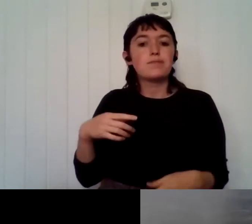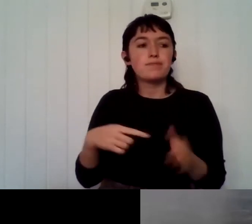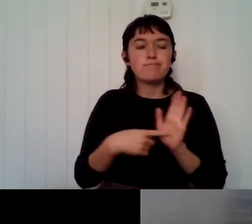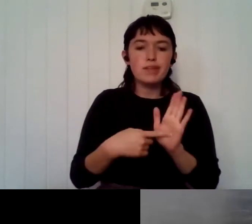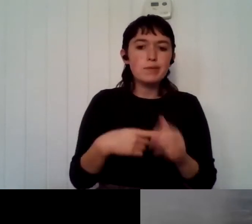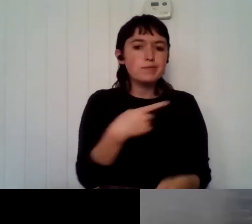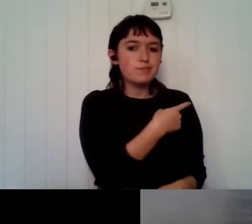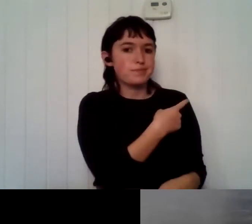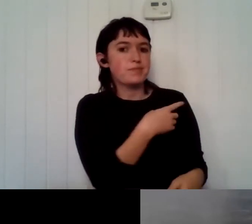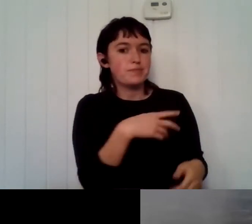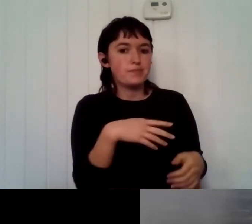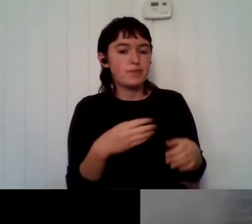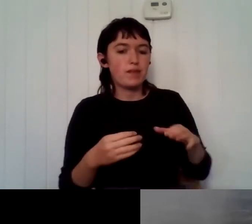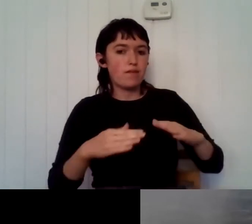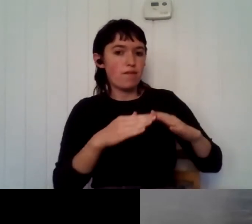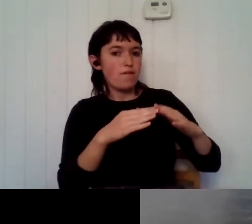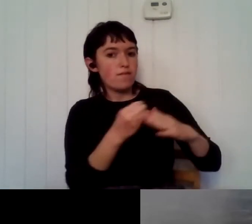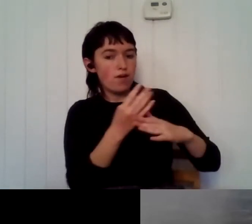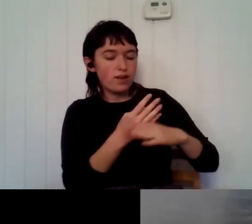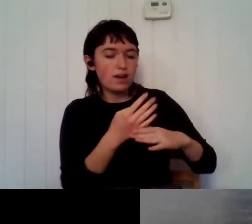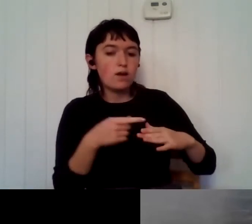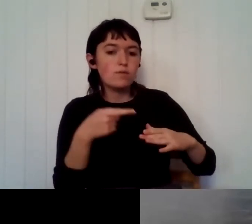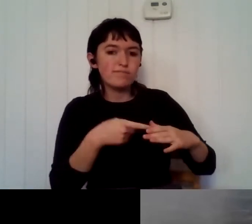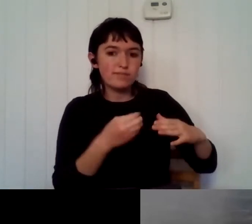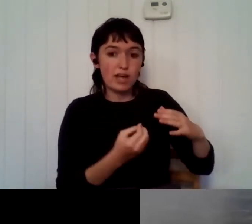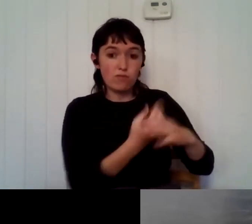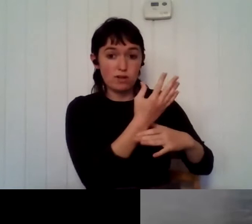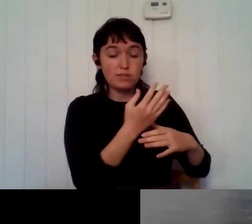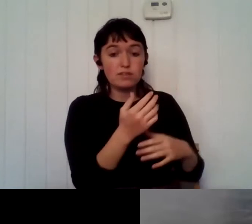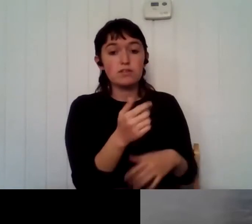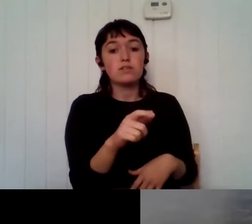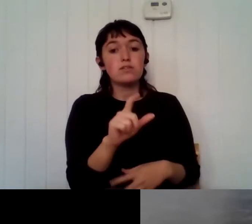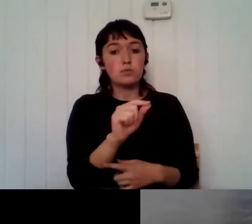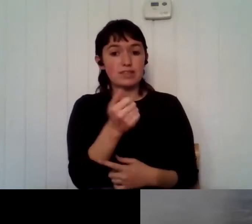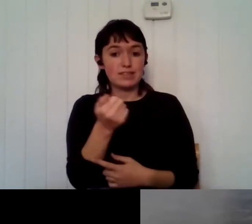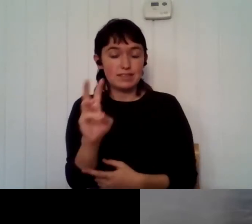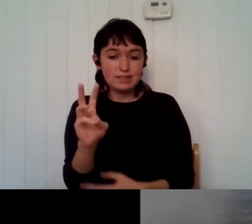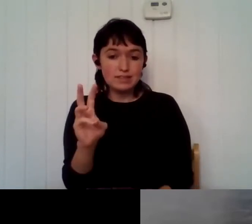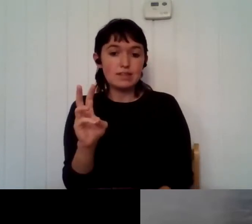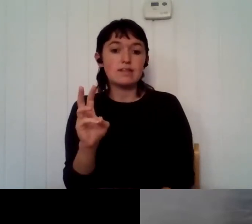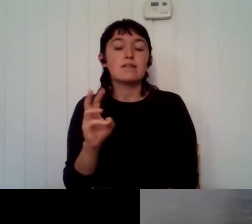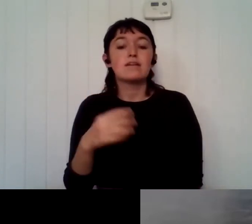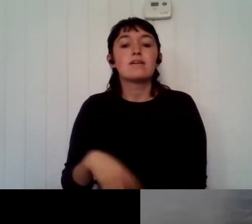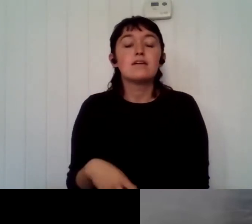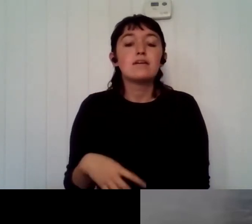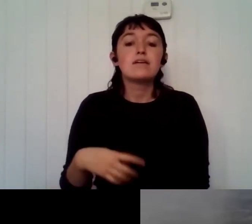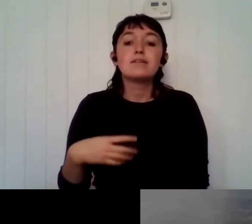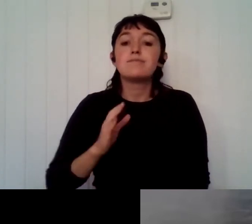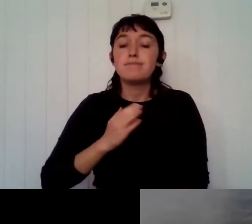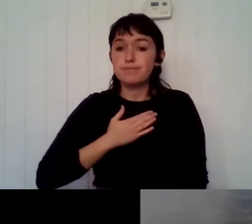in 2016. And my colleagues at the Geophysical Institute of Ecuador have